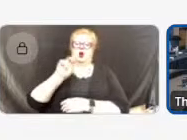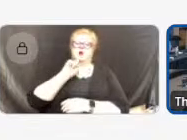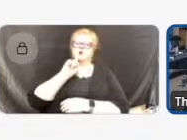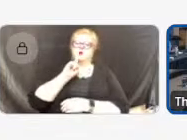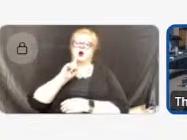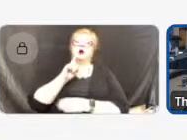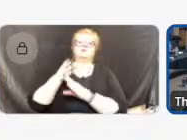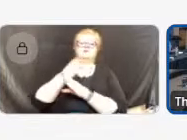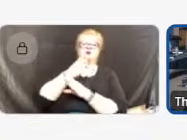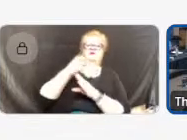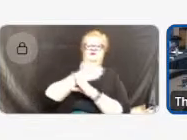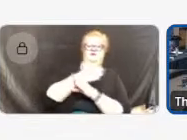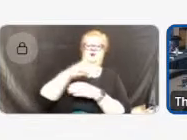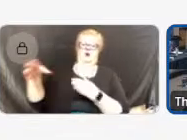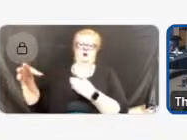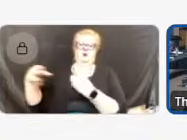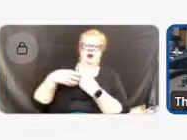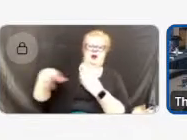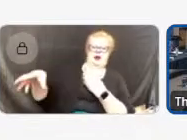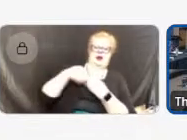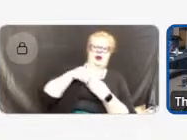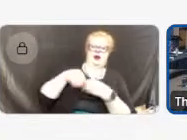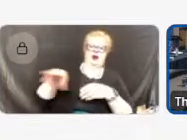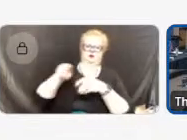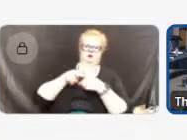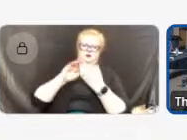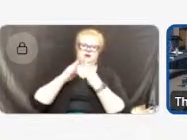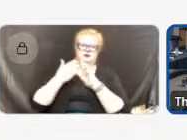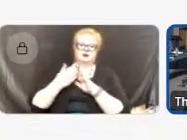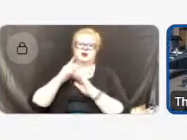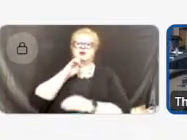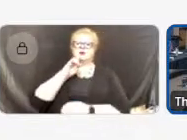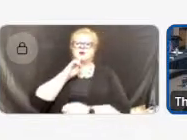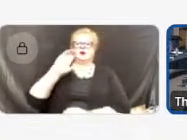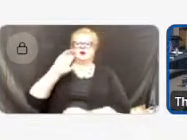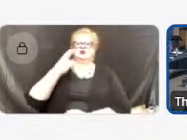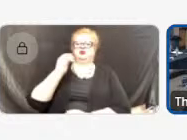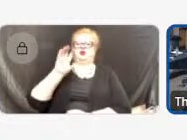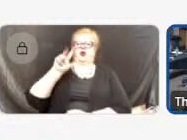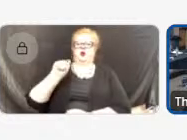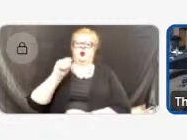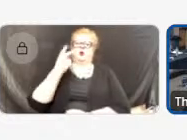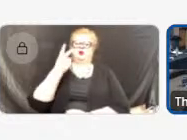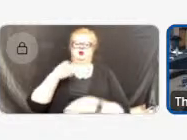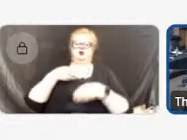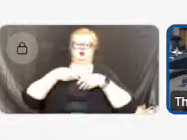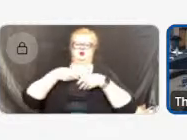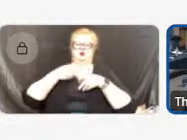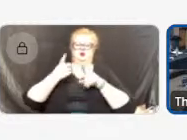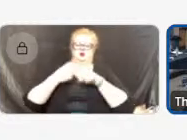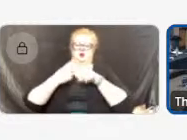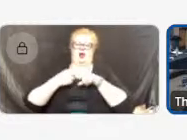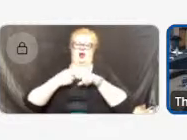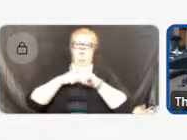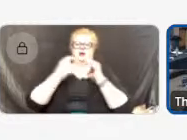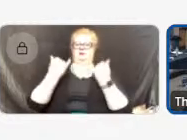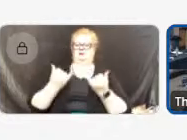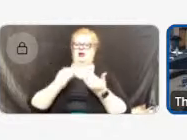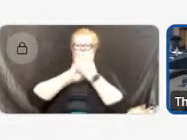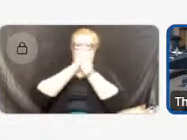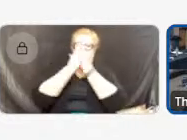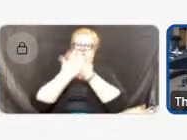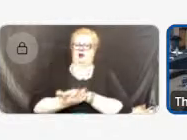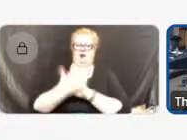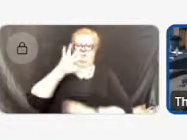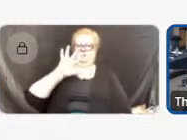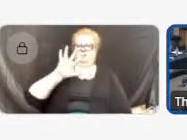annexation, and it was developed when Chico Road was a 2-lane road. Since then, it's been widened to a 5-lane arterial